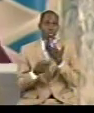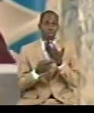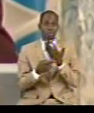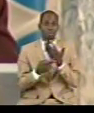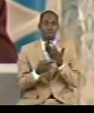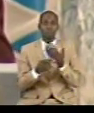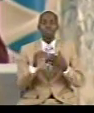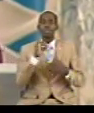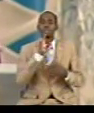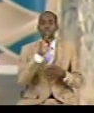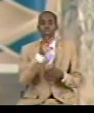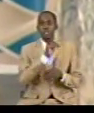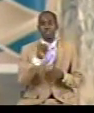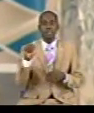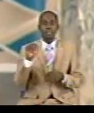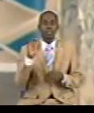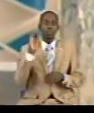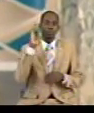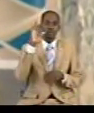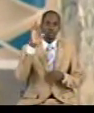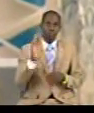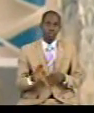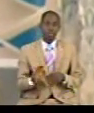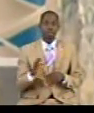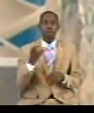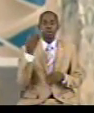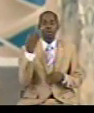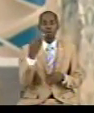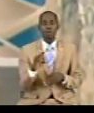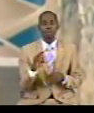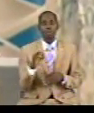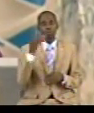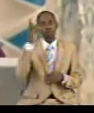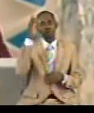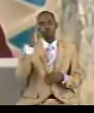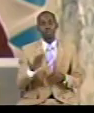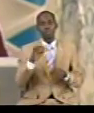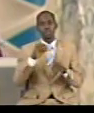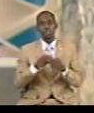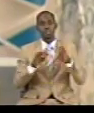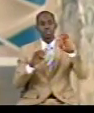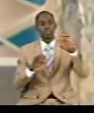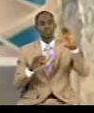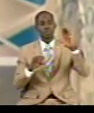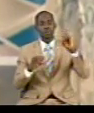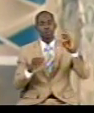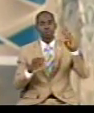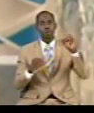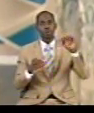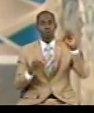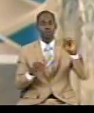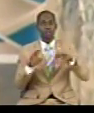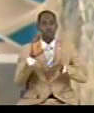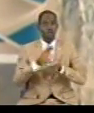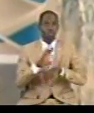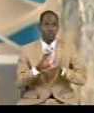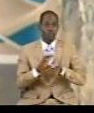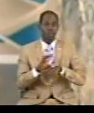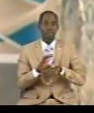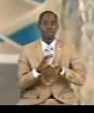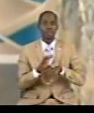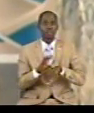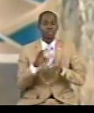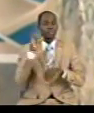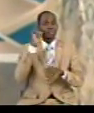God in the Equa Church, and he is none else but